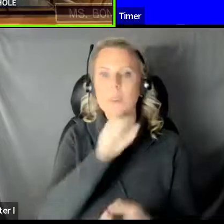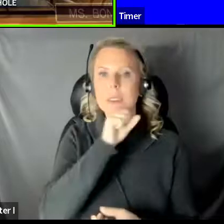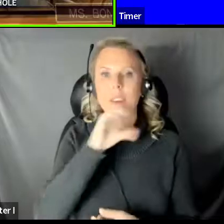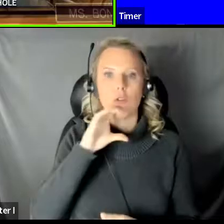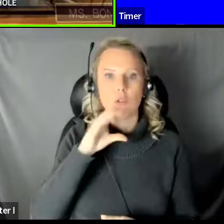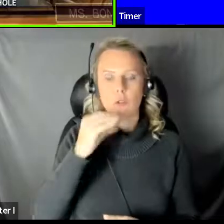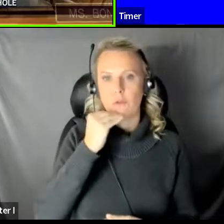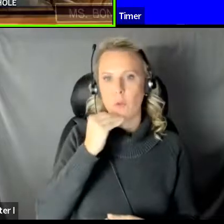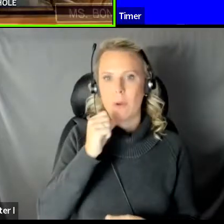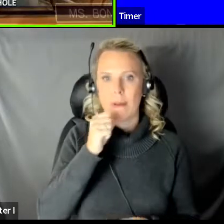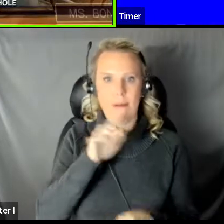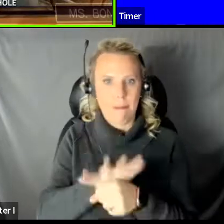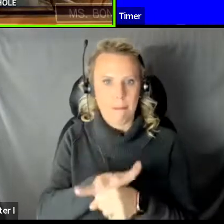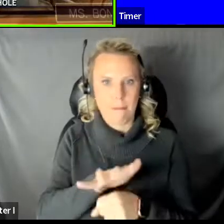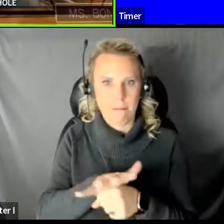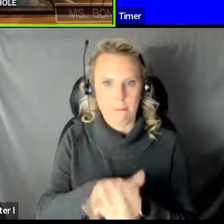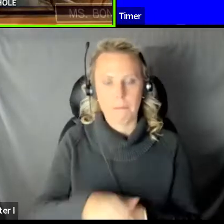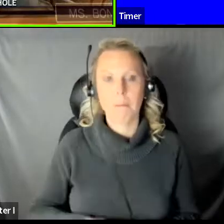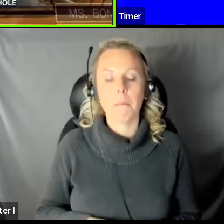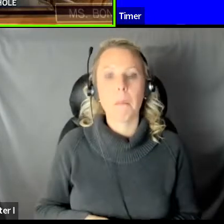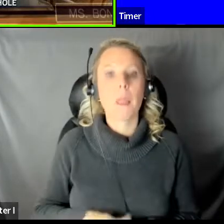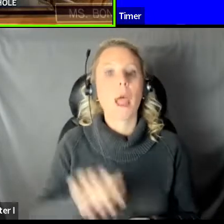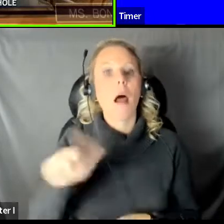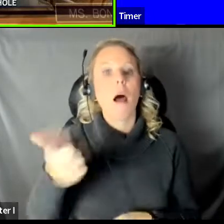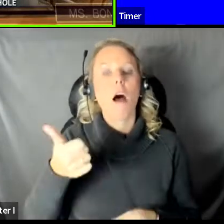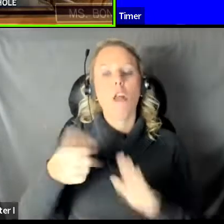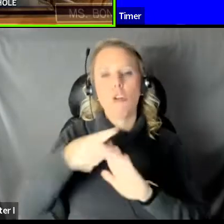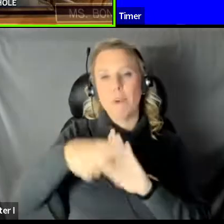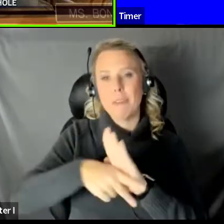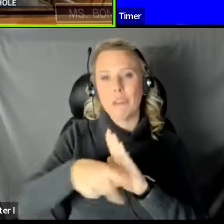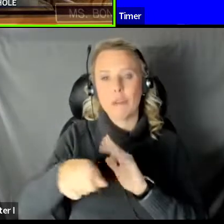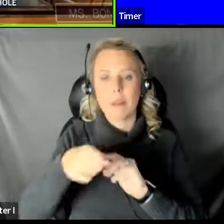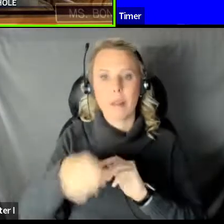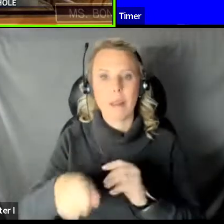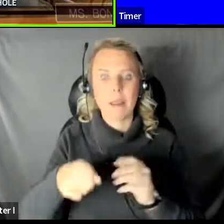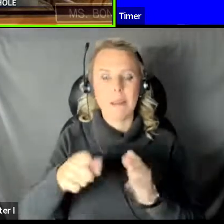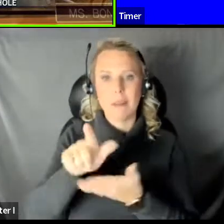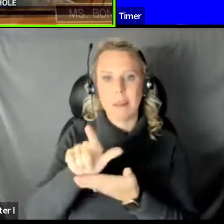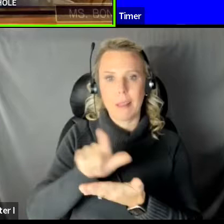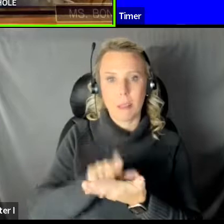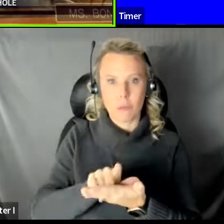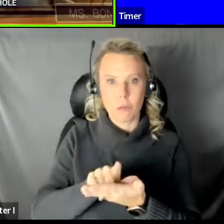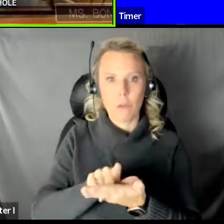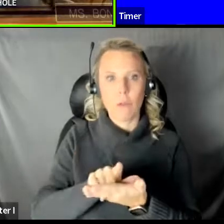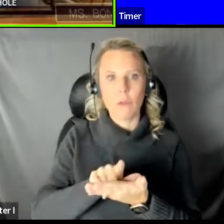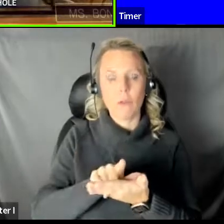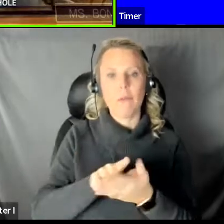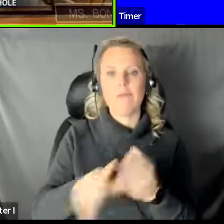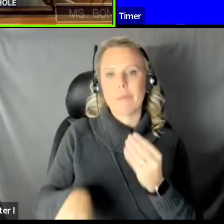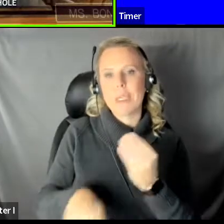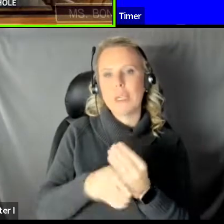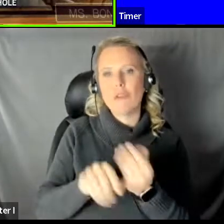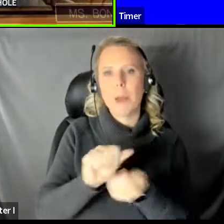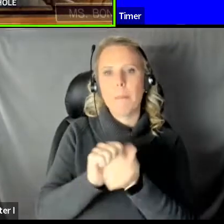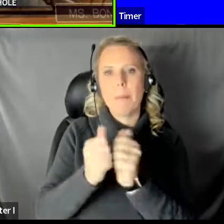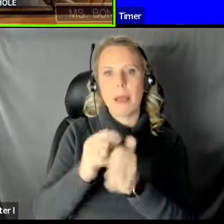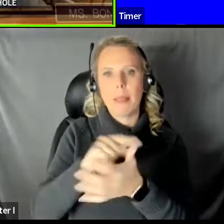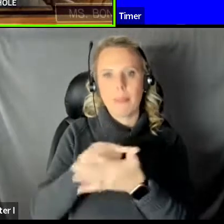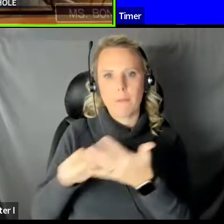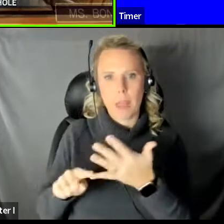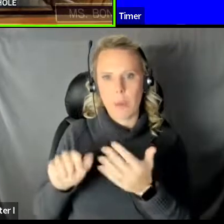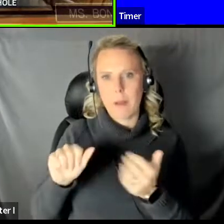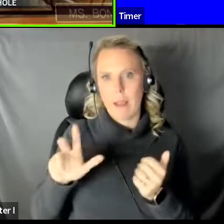food insecurity. Other provisions of this legislation additionally amend the following